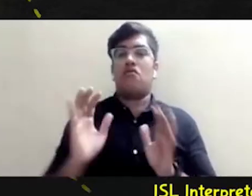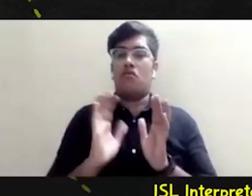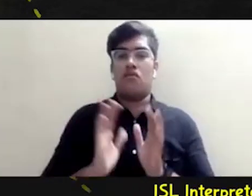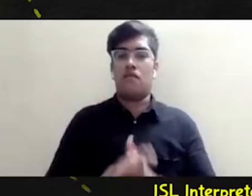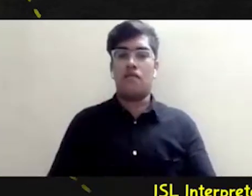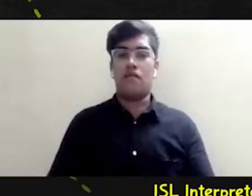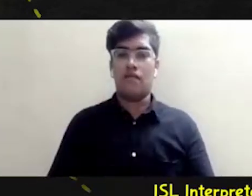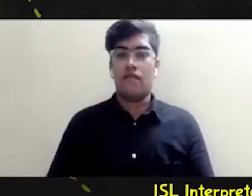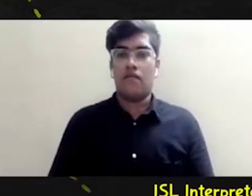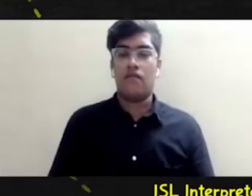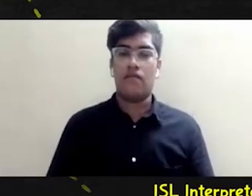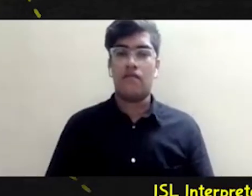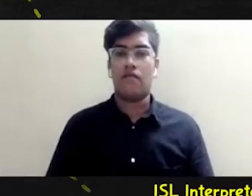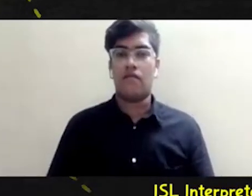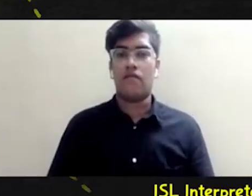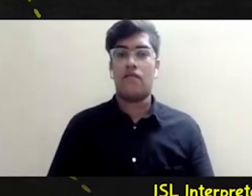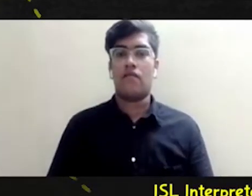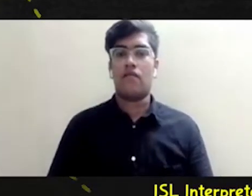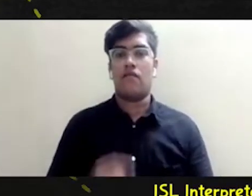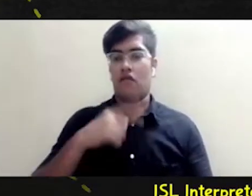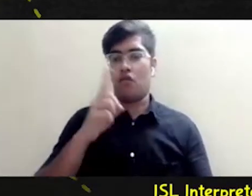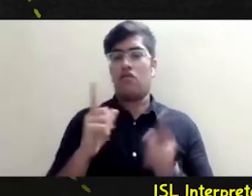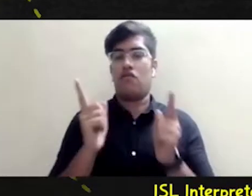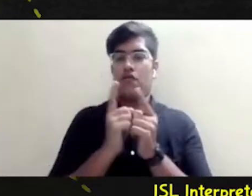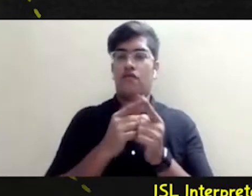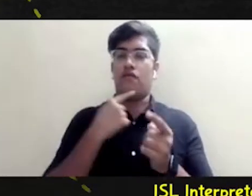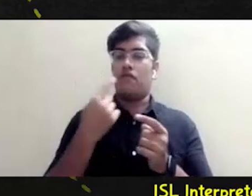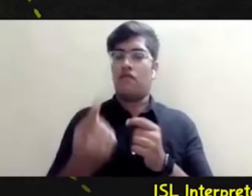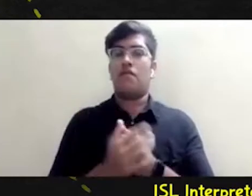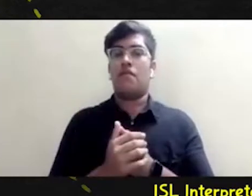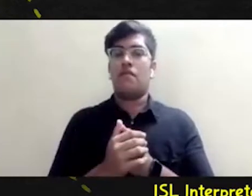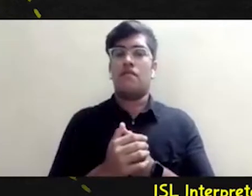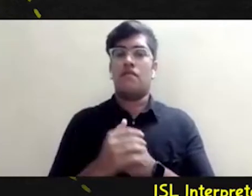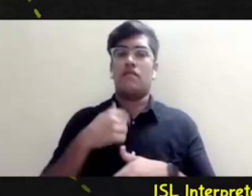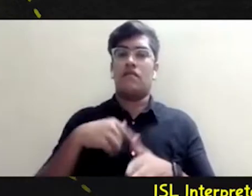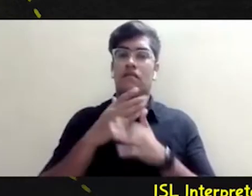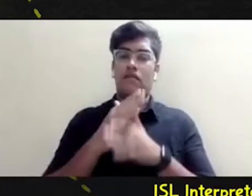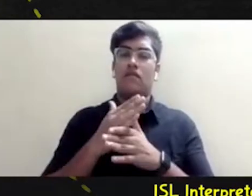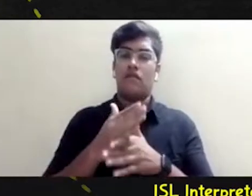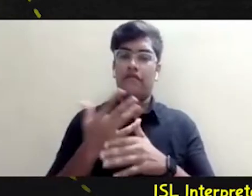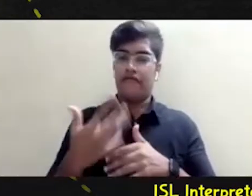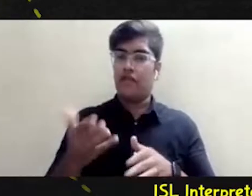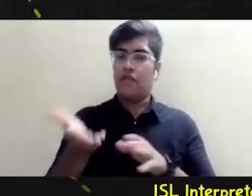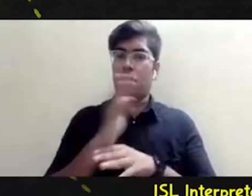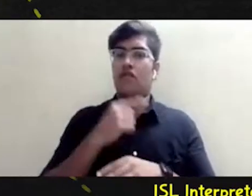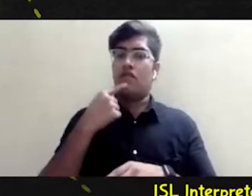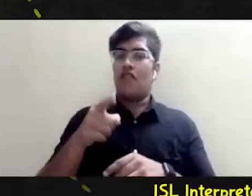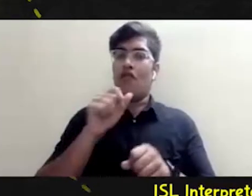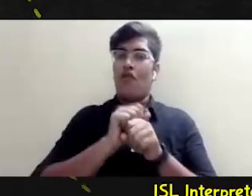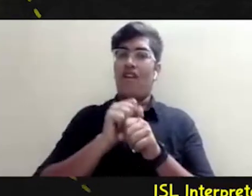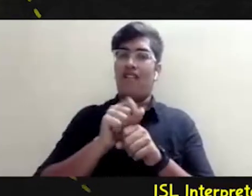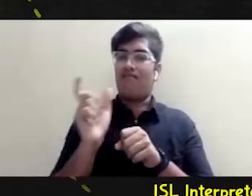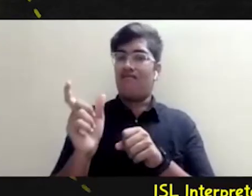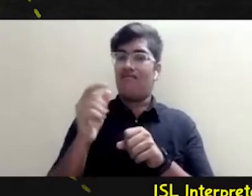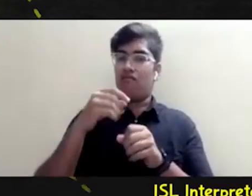Yeah. I think I'll also quickly just come in. I mean, as I shared, Baran Ijlal's work, and Change